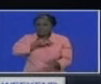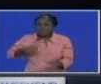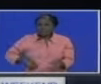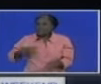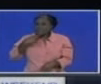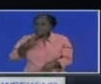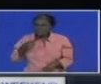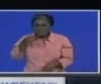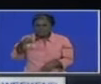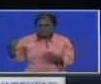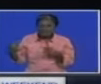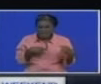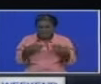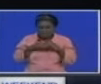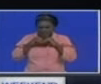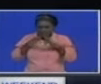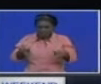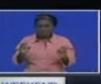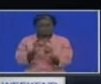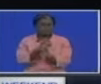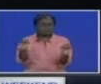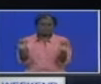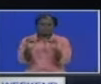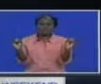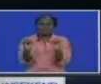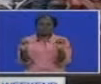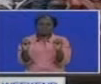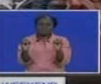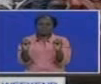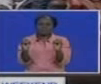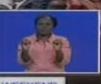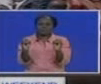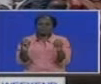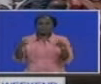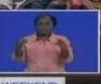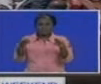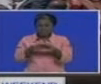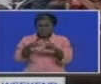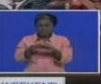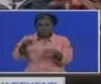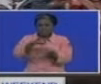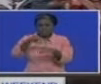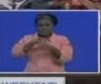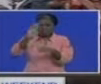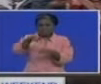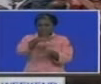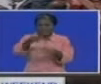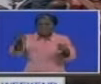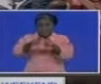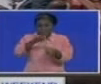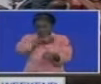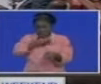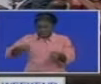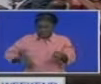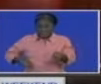are not fighting devolution. Mercy Kandia reports. Members of the National Assembly and the Senate are once again